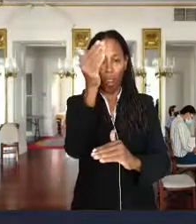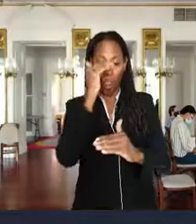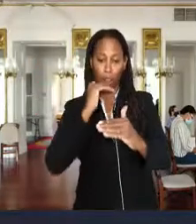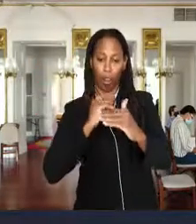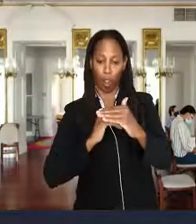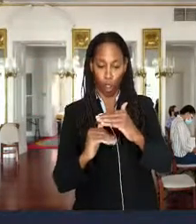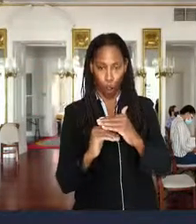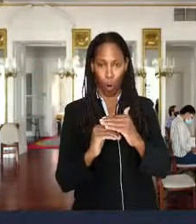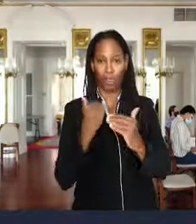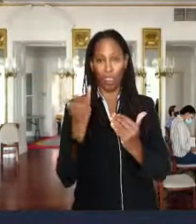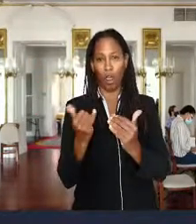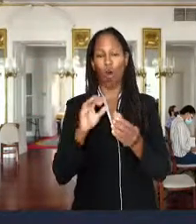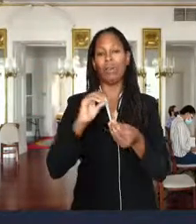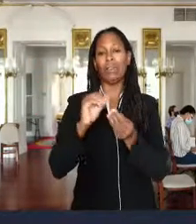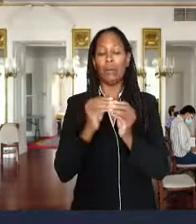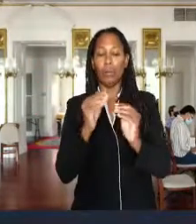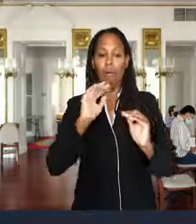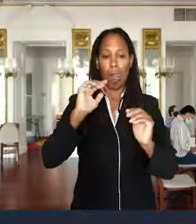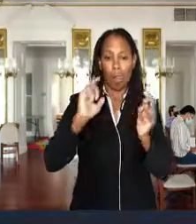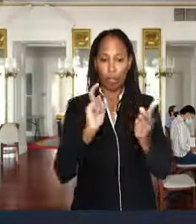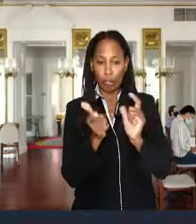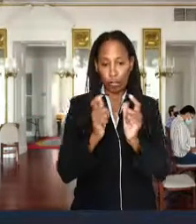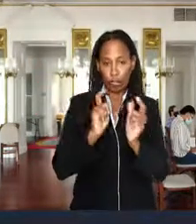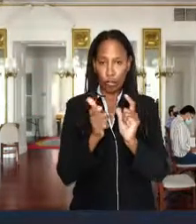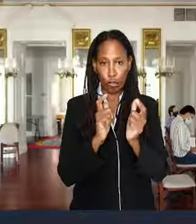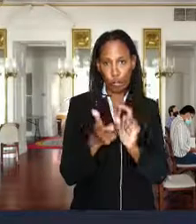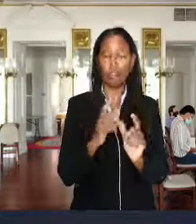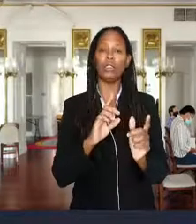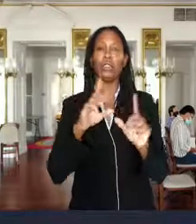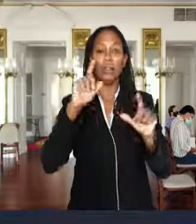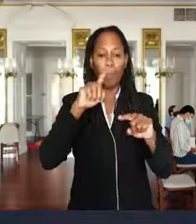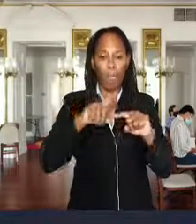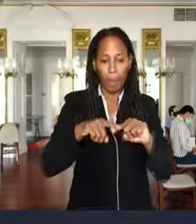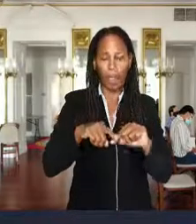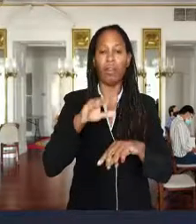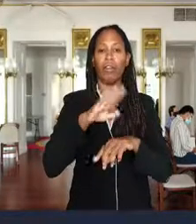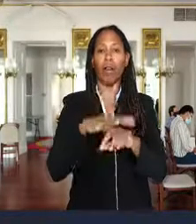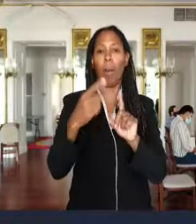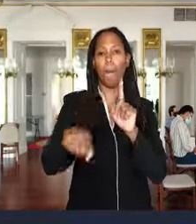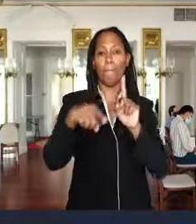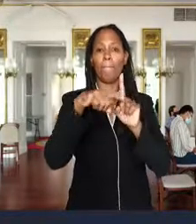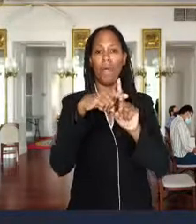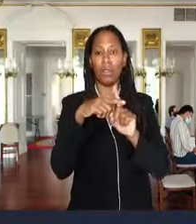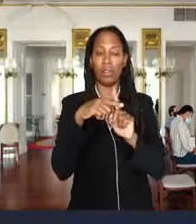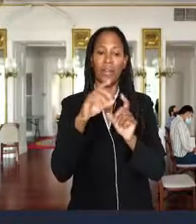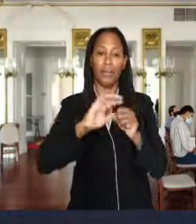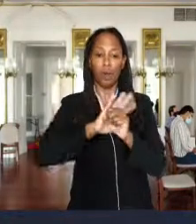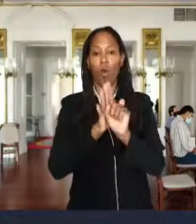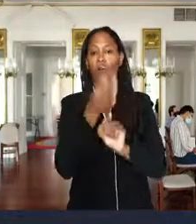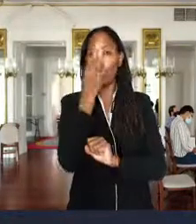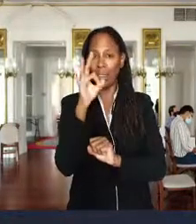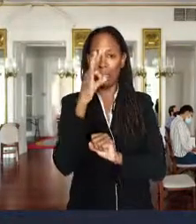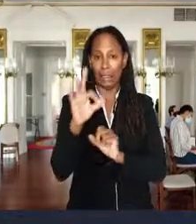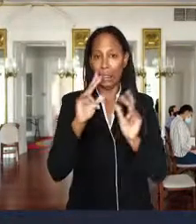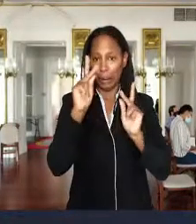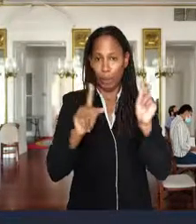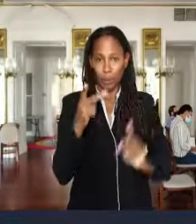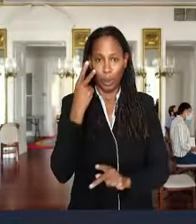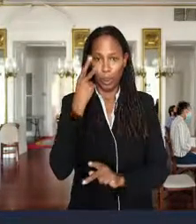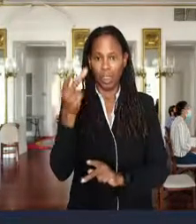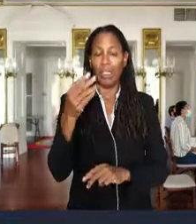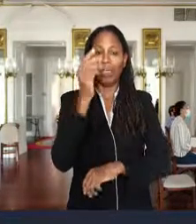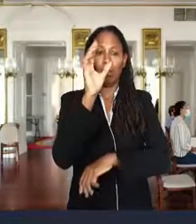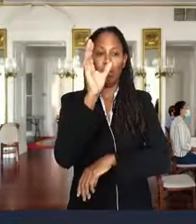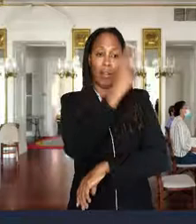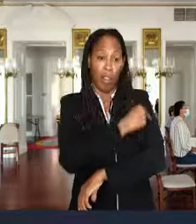actually fluctuates based on the number of positive cases that we see. From our hospitals, Governor Wong F. Louis Hospital Medical